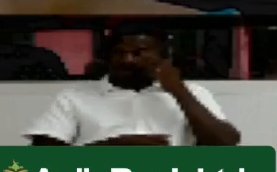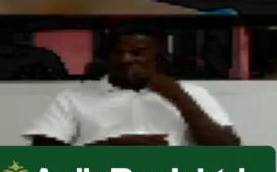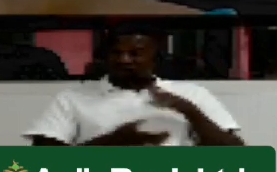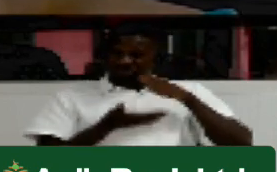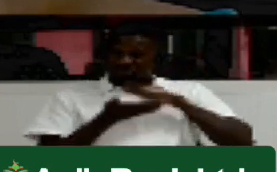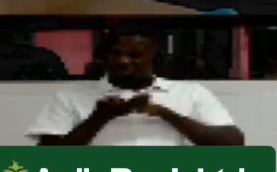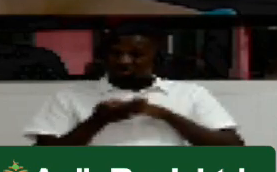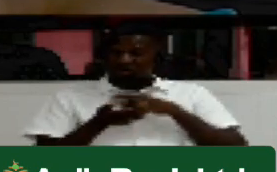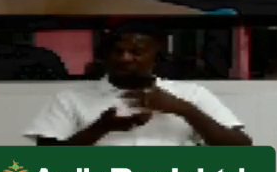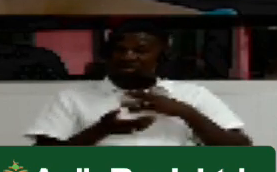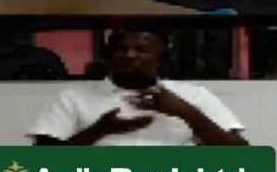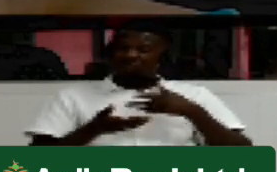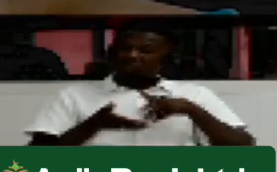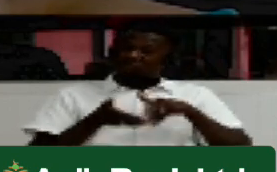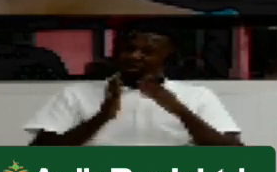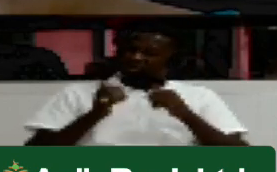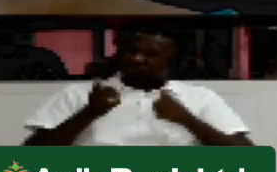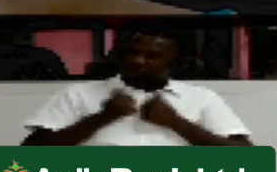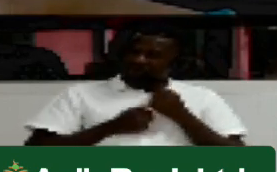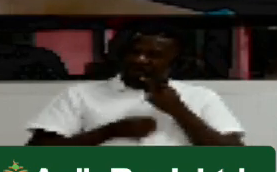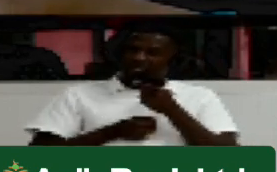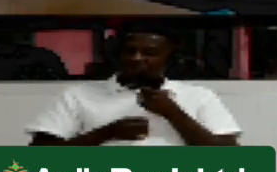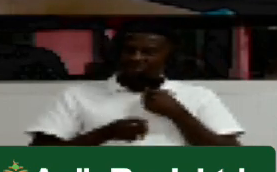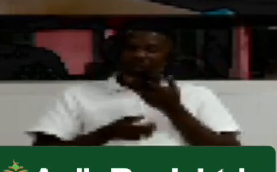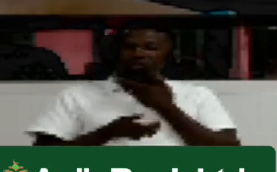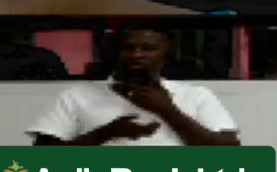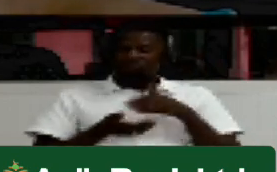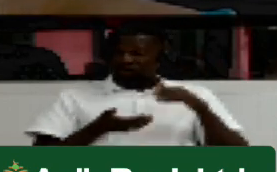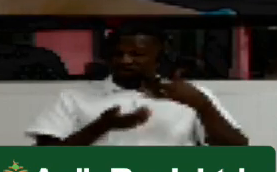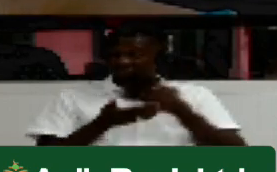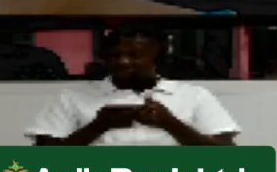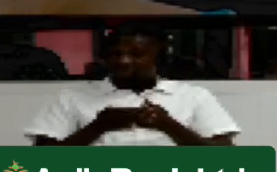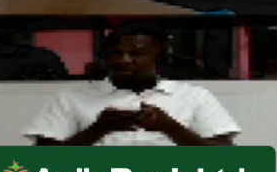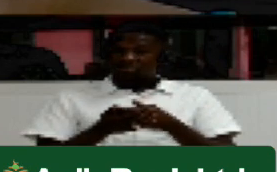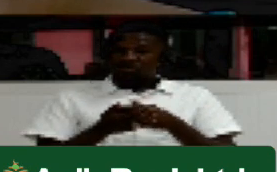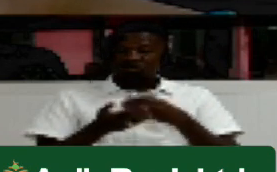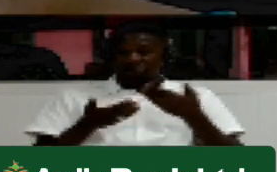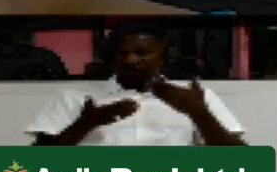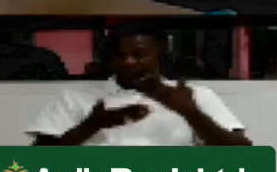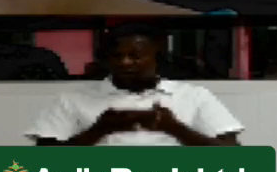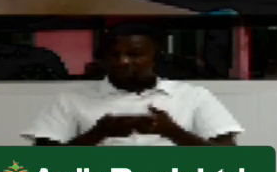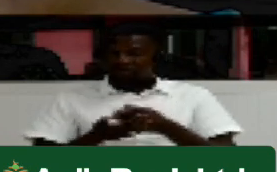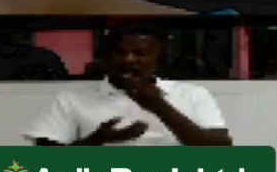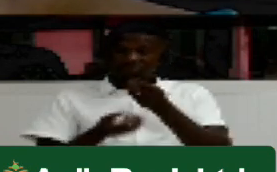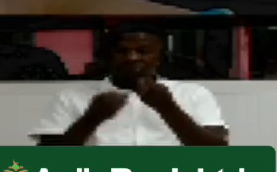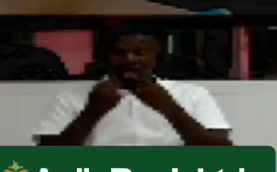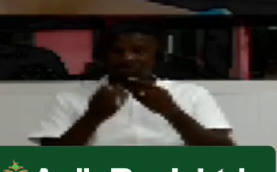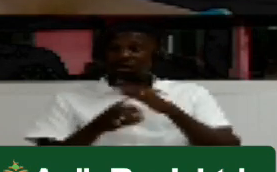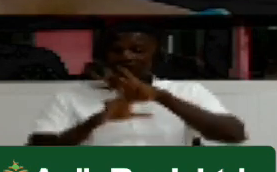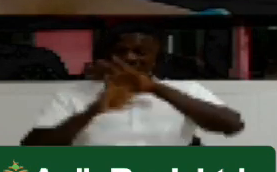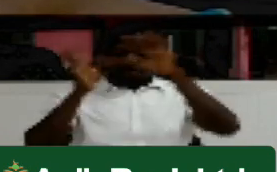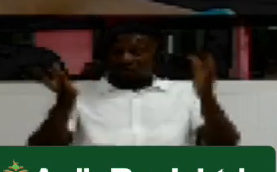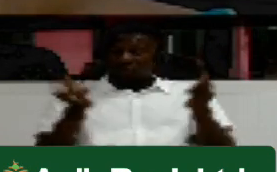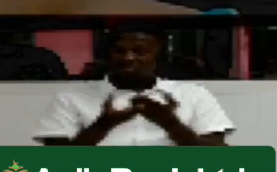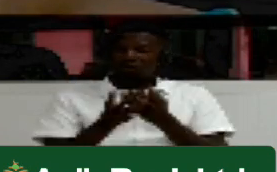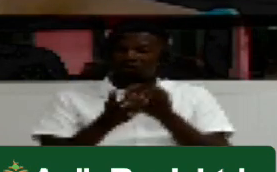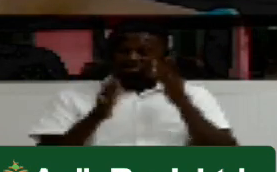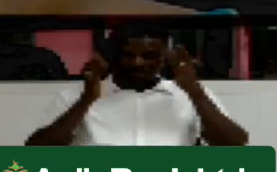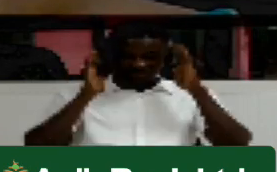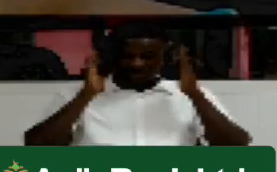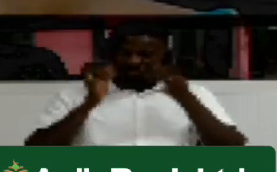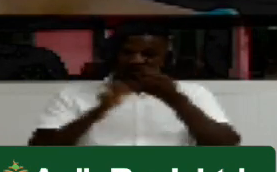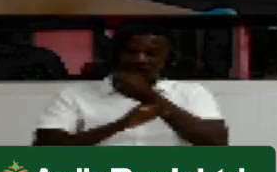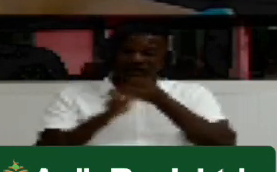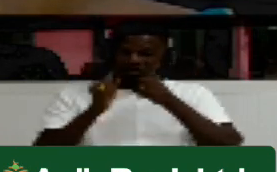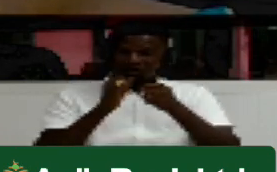on the impact that it has had, but just in brief, to conclude, just tell us, you know, how this whole incident has